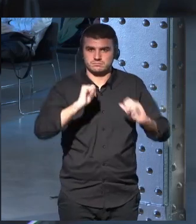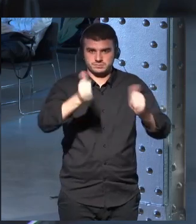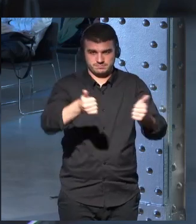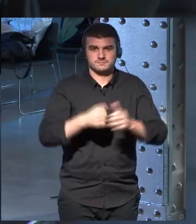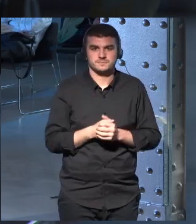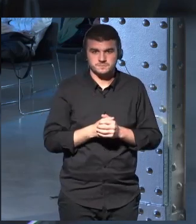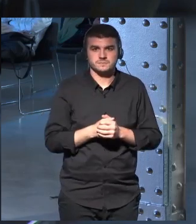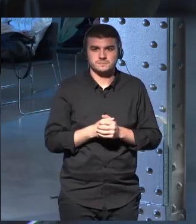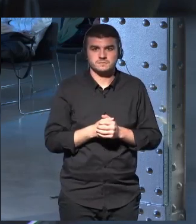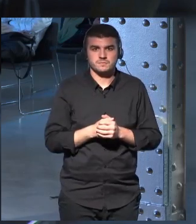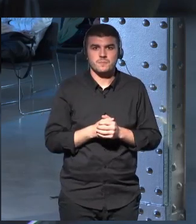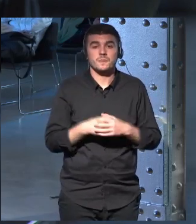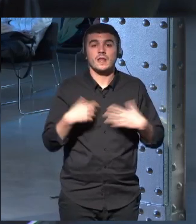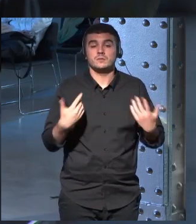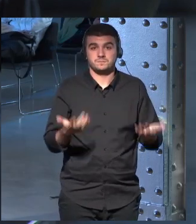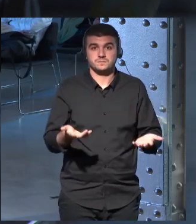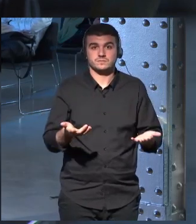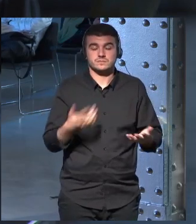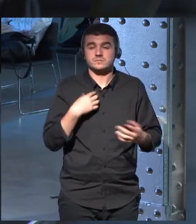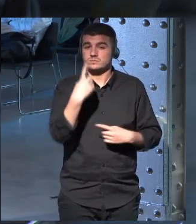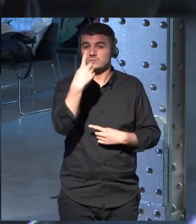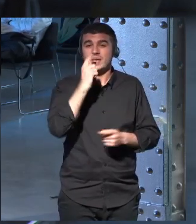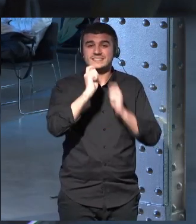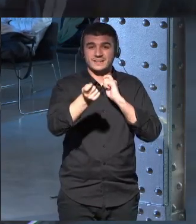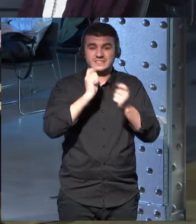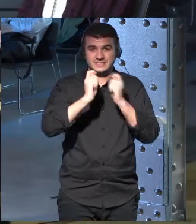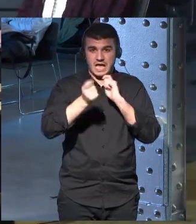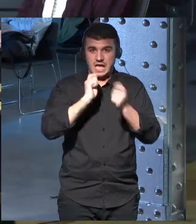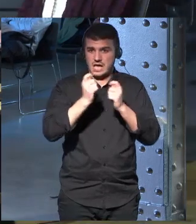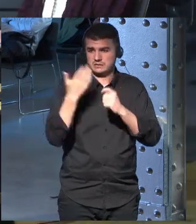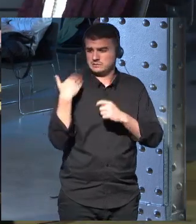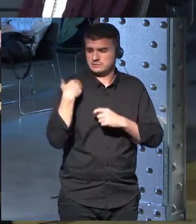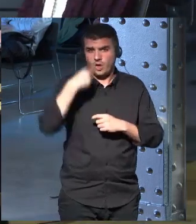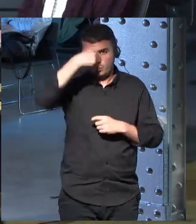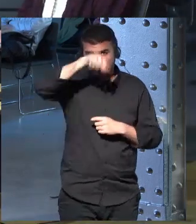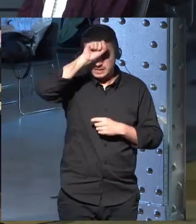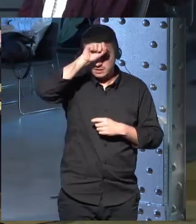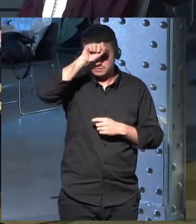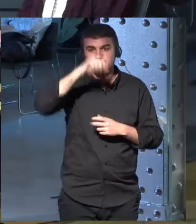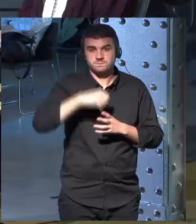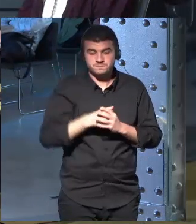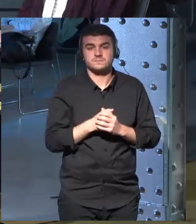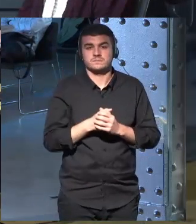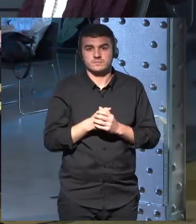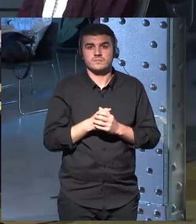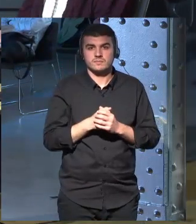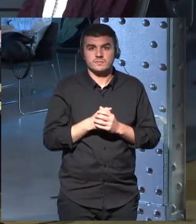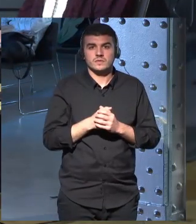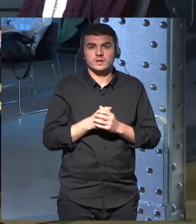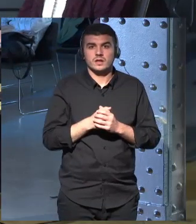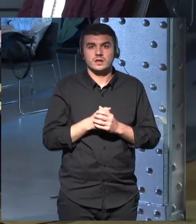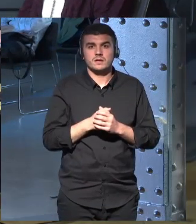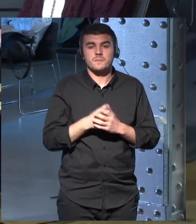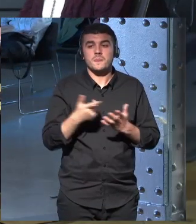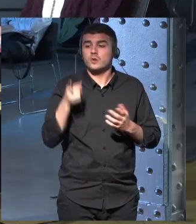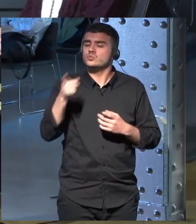In one of the interviews in Dublin The Point, you say all writing is